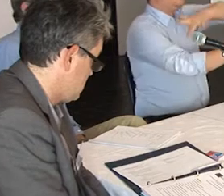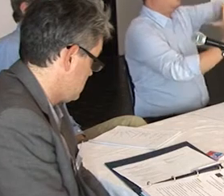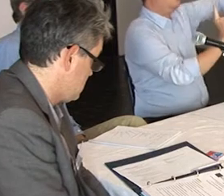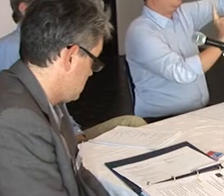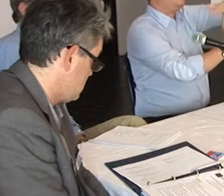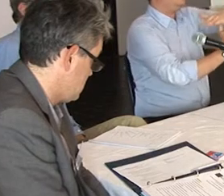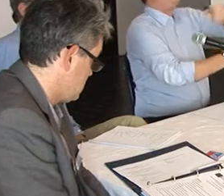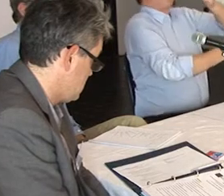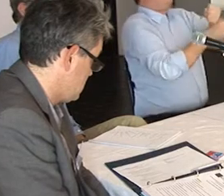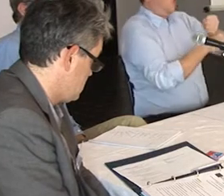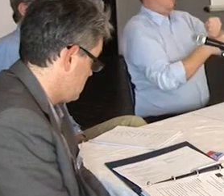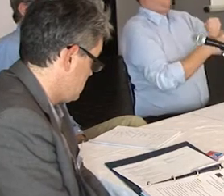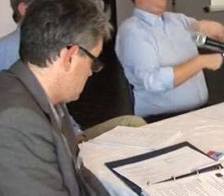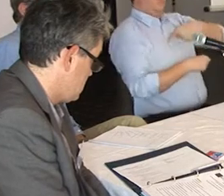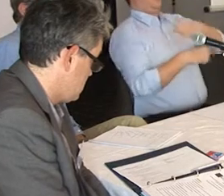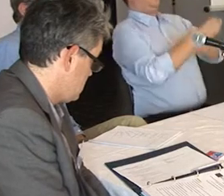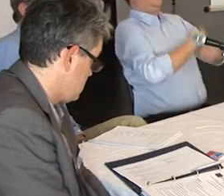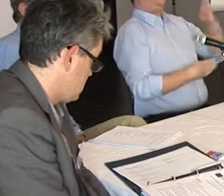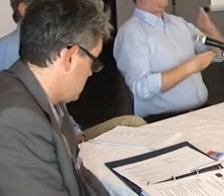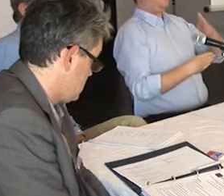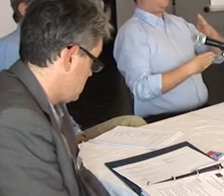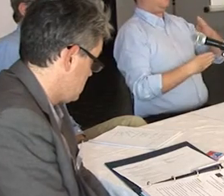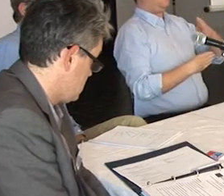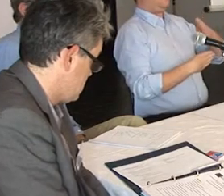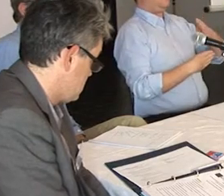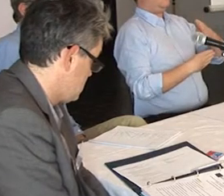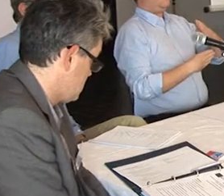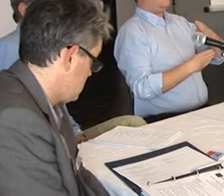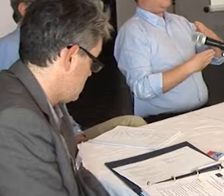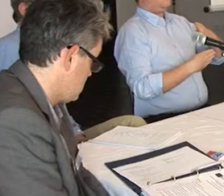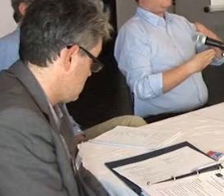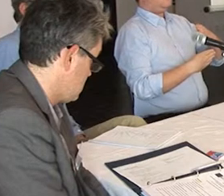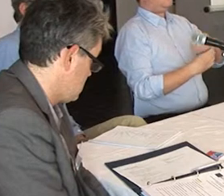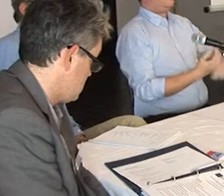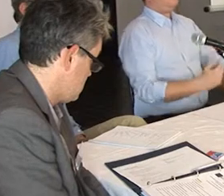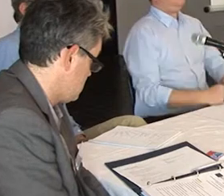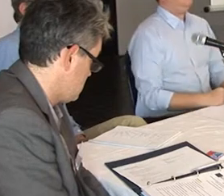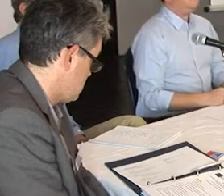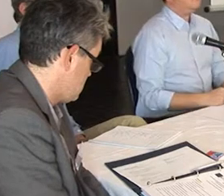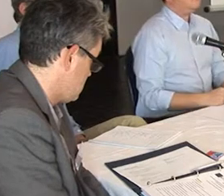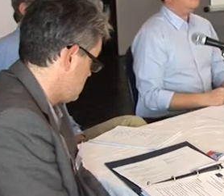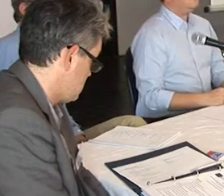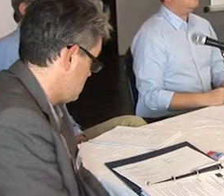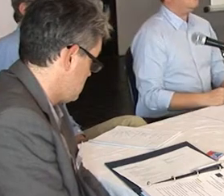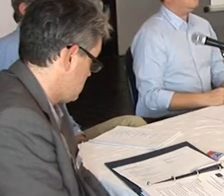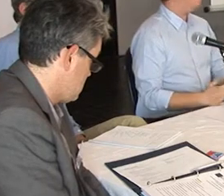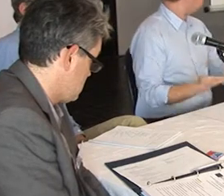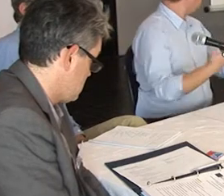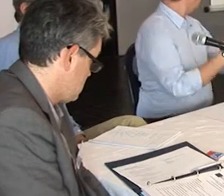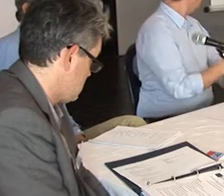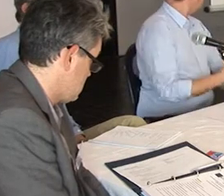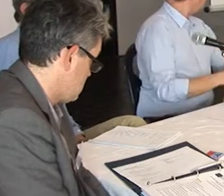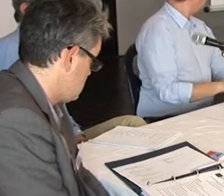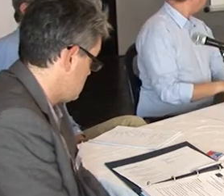people, but it's the surroundings that makes us handicapped because of lack.